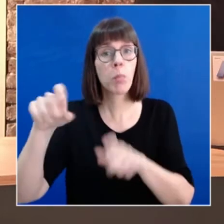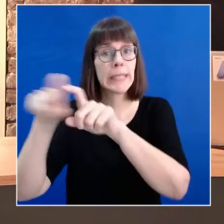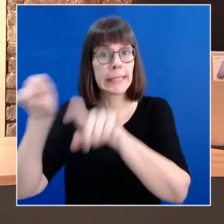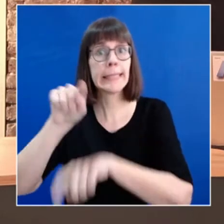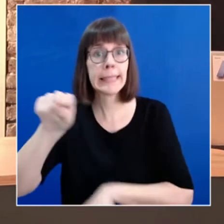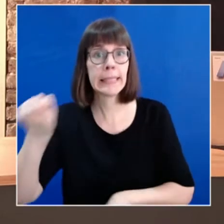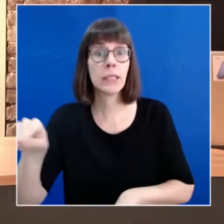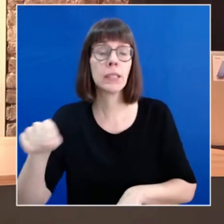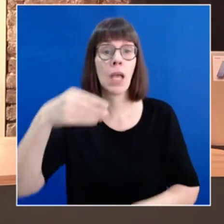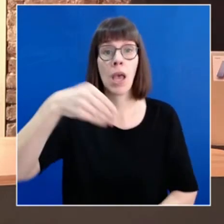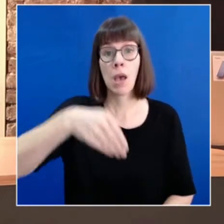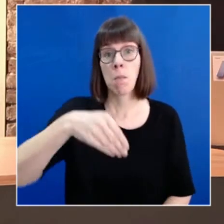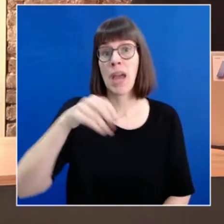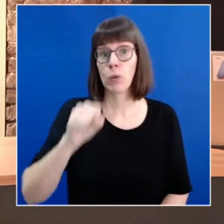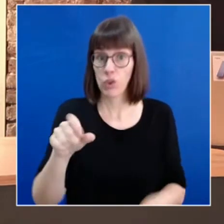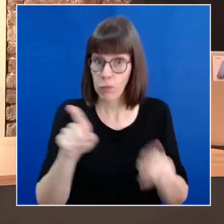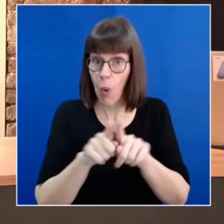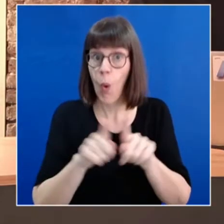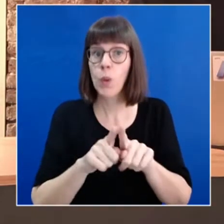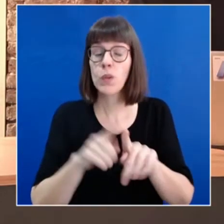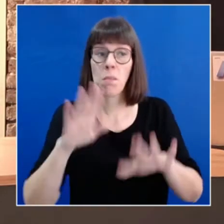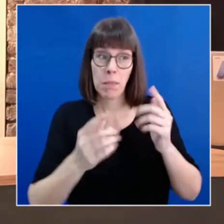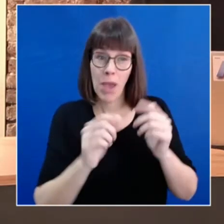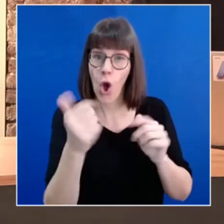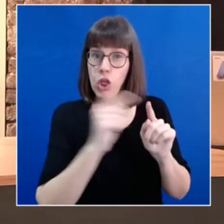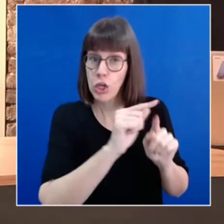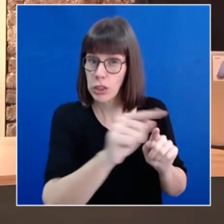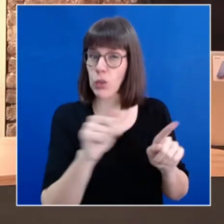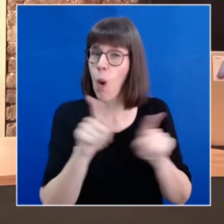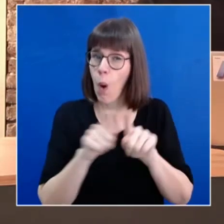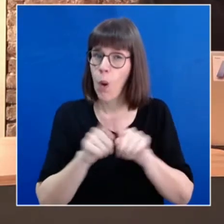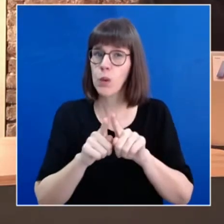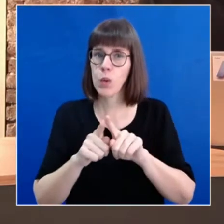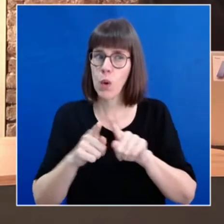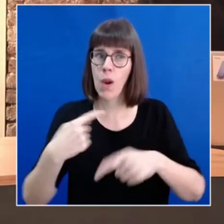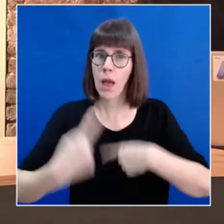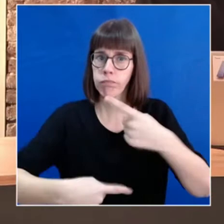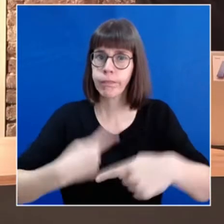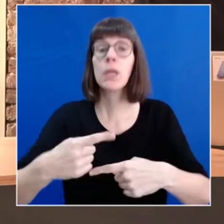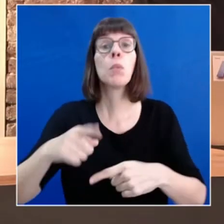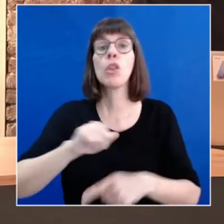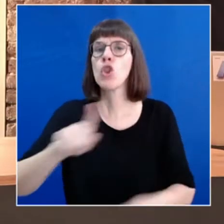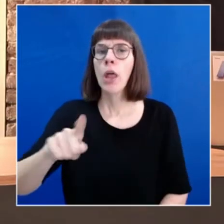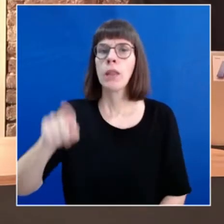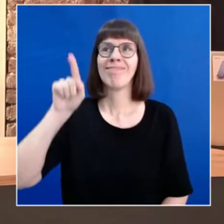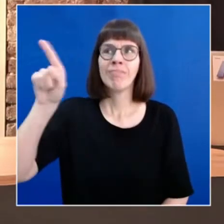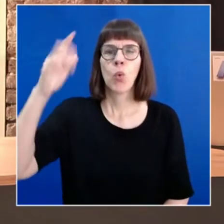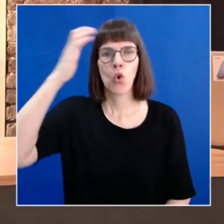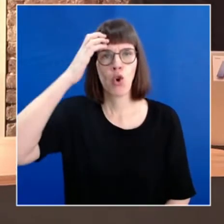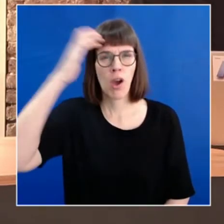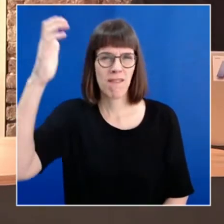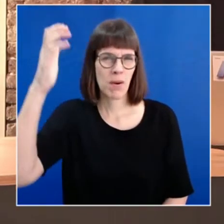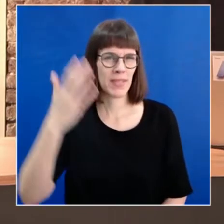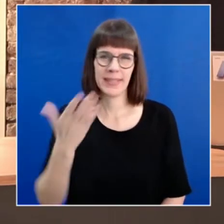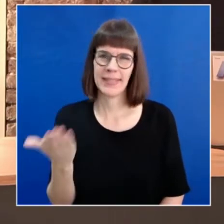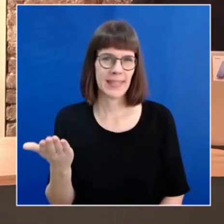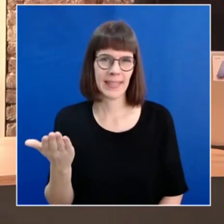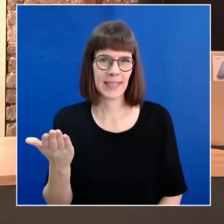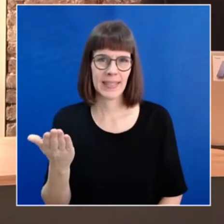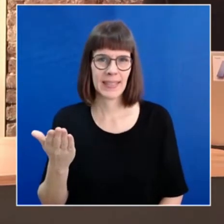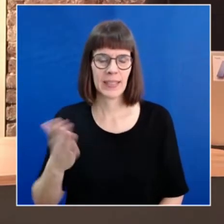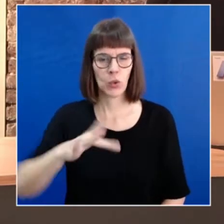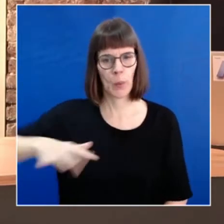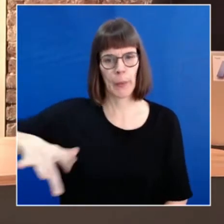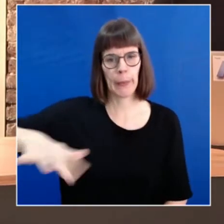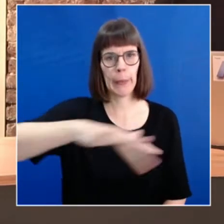big corp, and maybe other corps are doing it too, but it's not coming from governments. So it is, then you say, is this coming